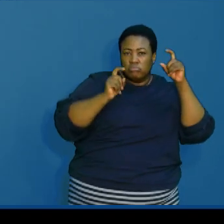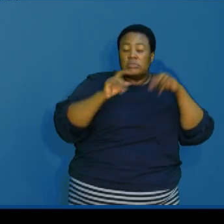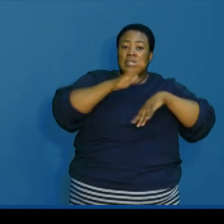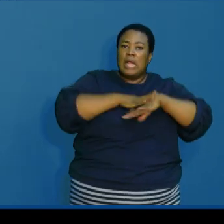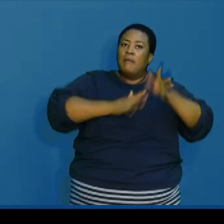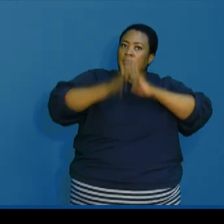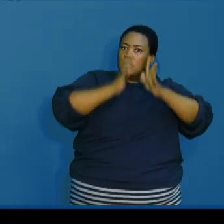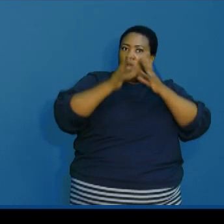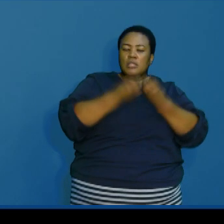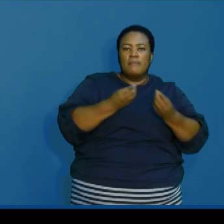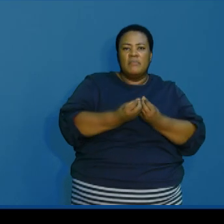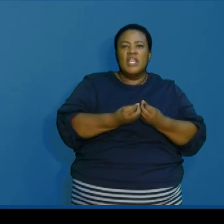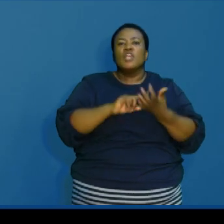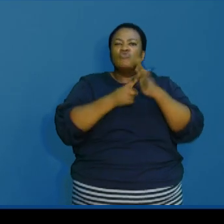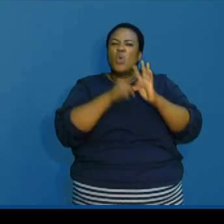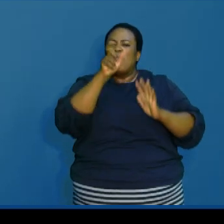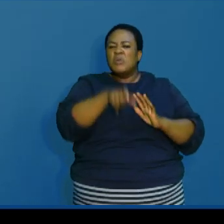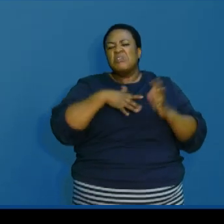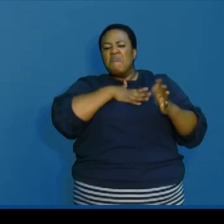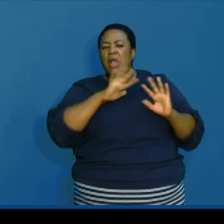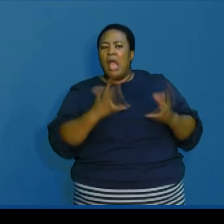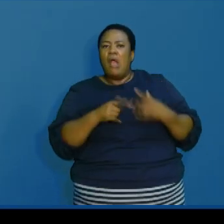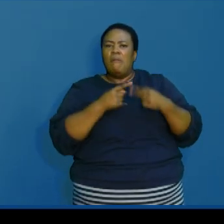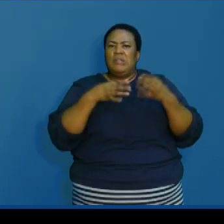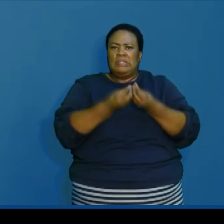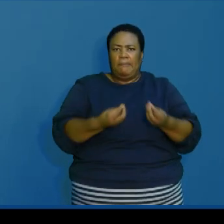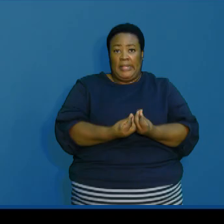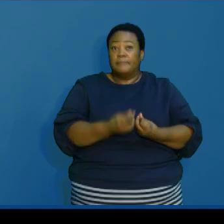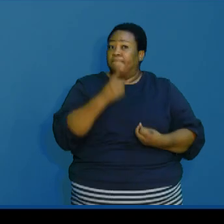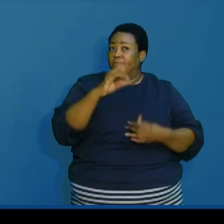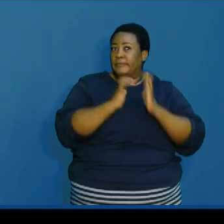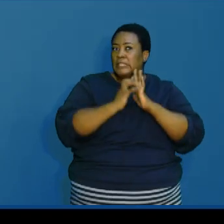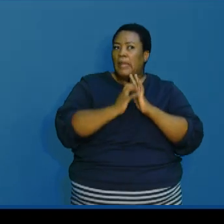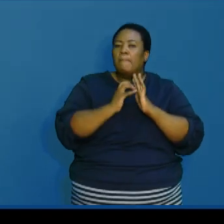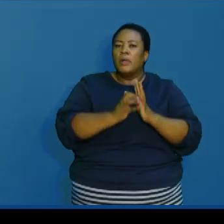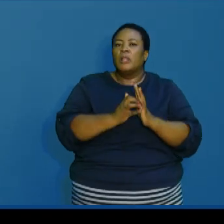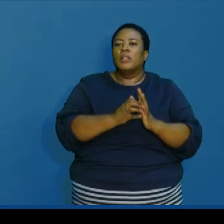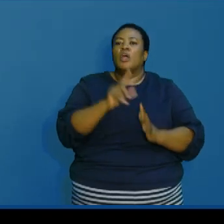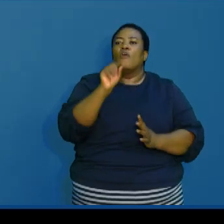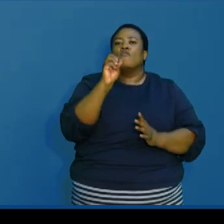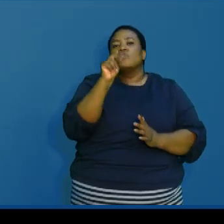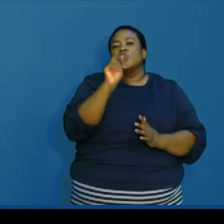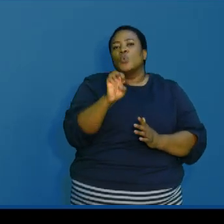speaker feels about something. Here's an example of tone as a